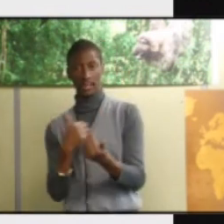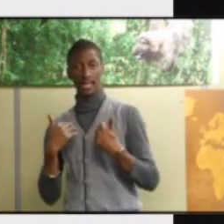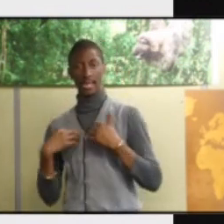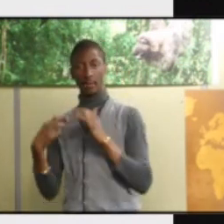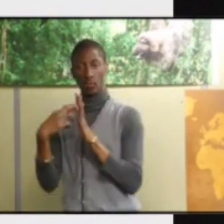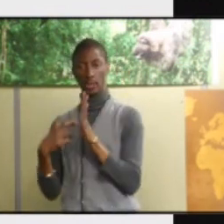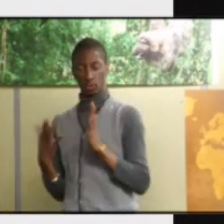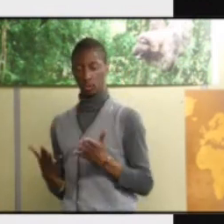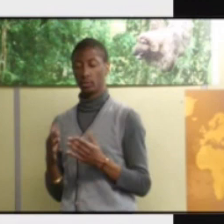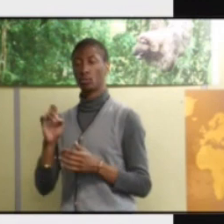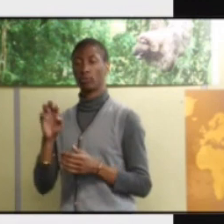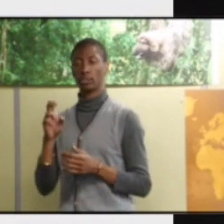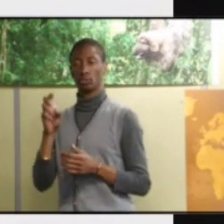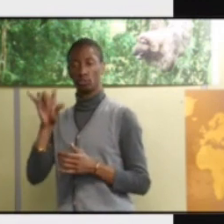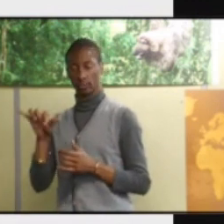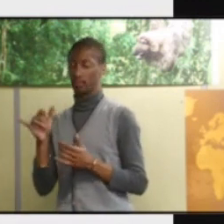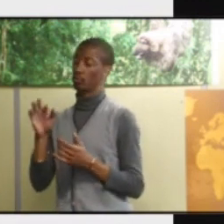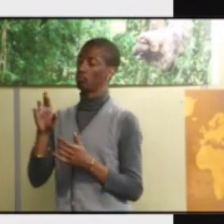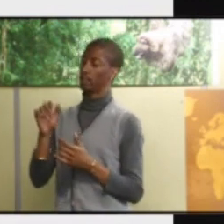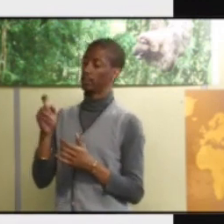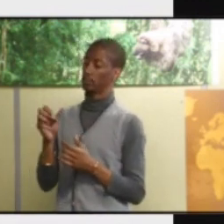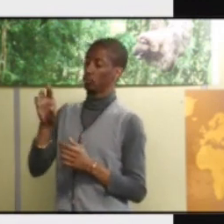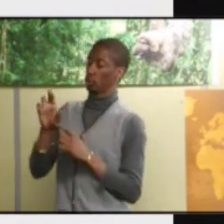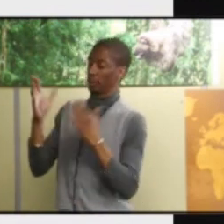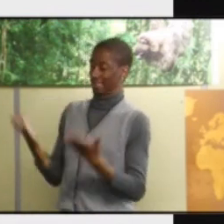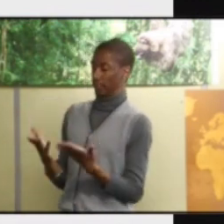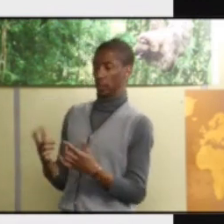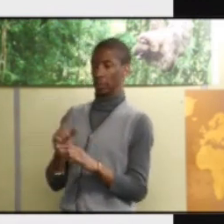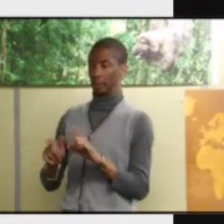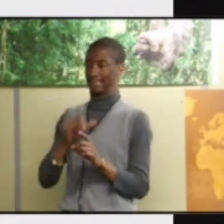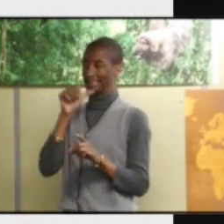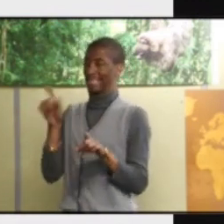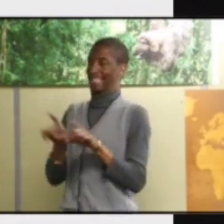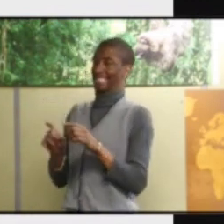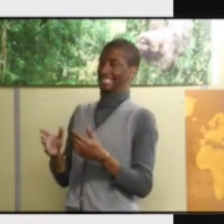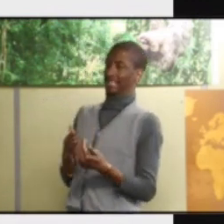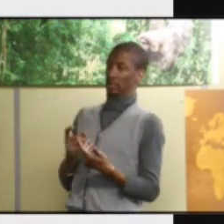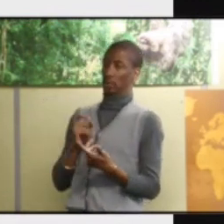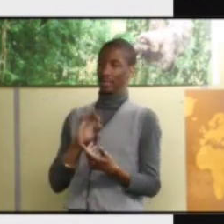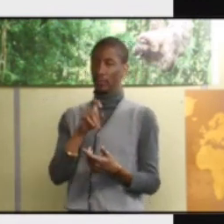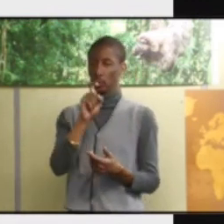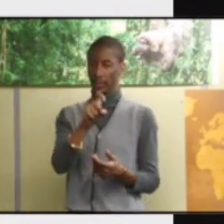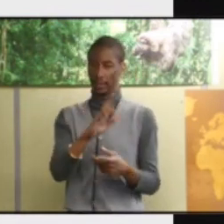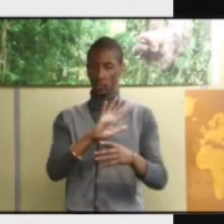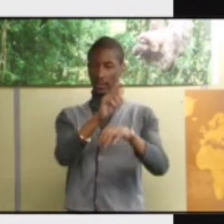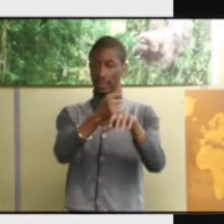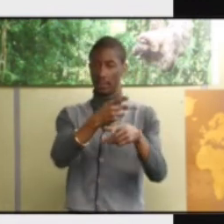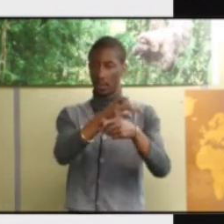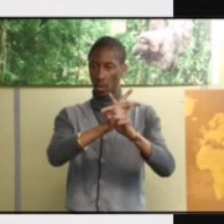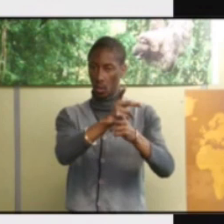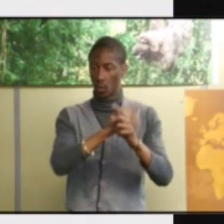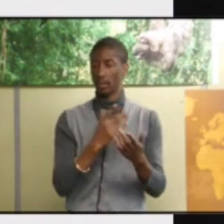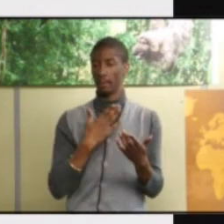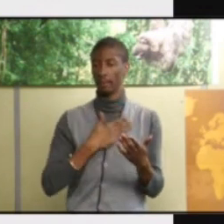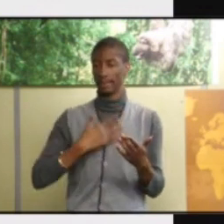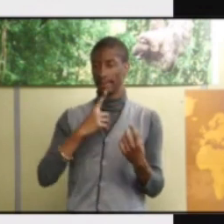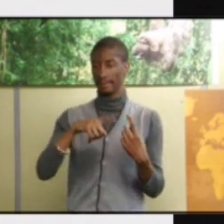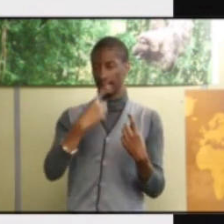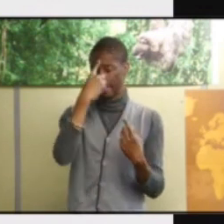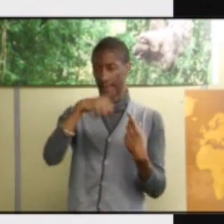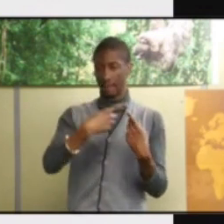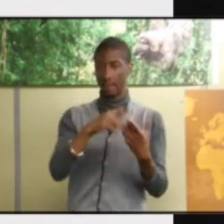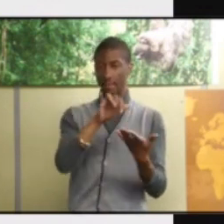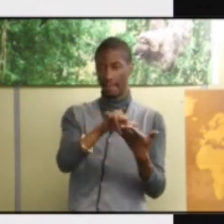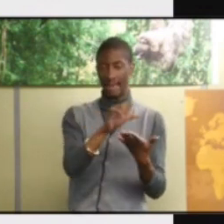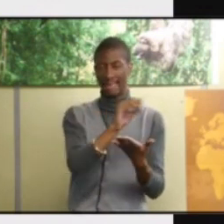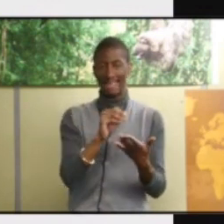staff, it's not as convenient for us. So if you have any loans that you need to arrange, please think about that and if there's any